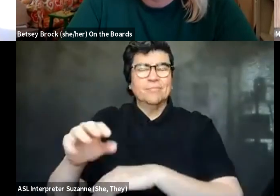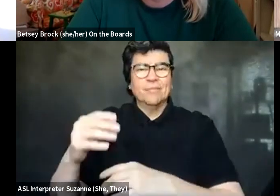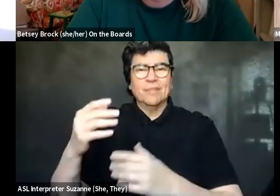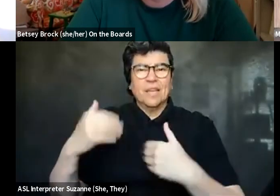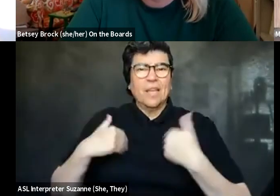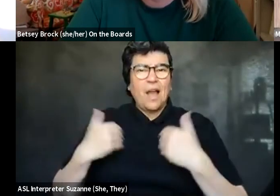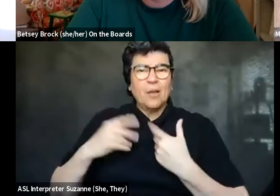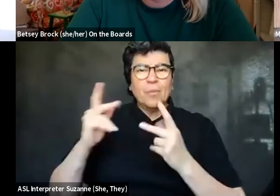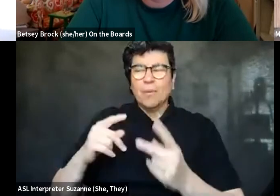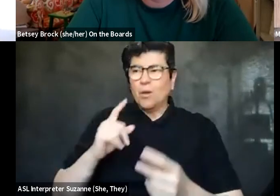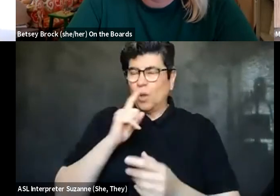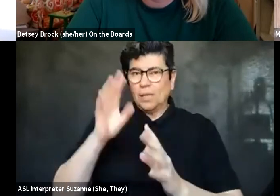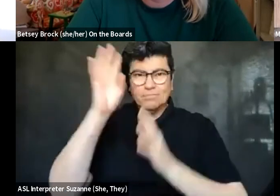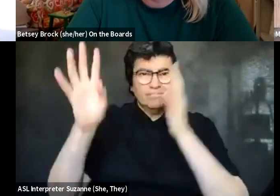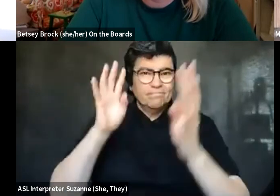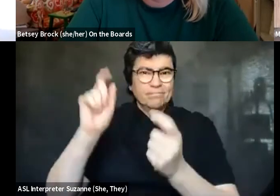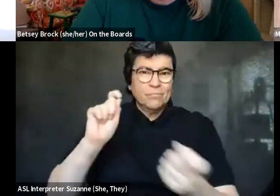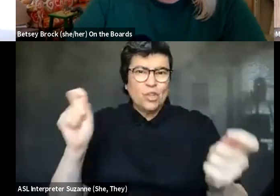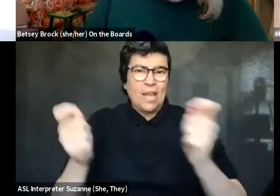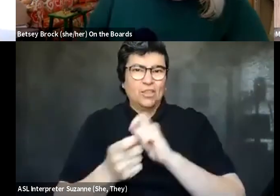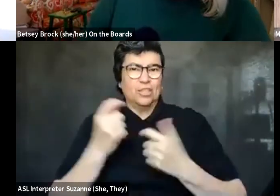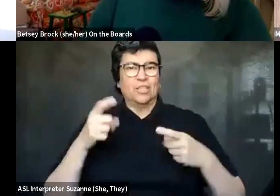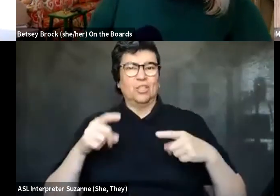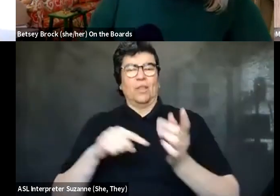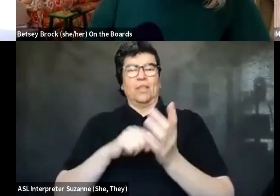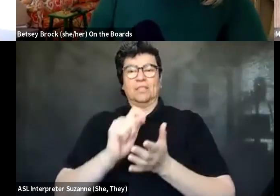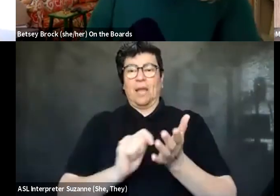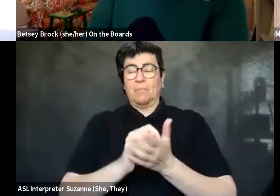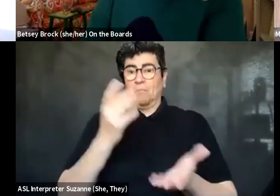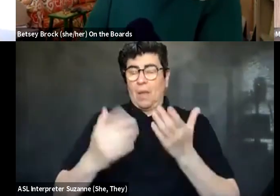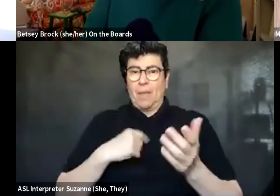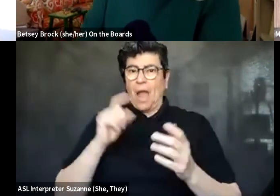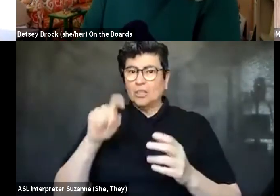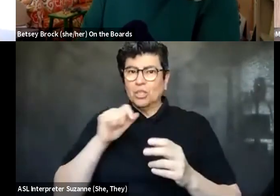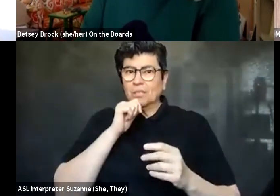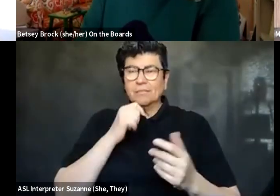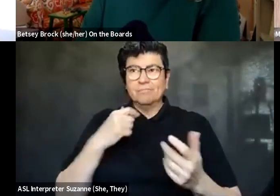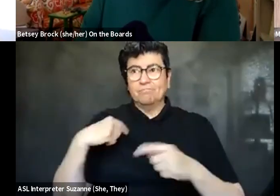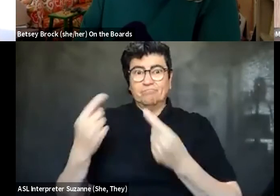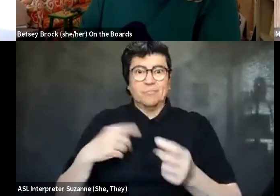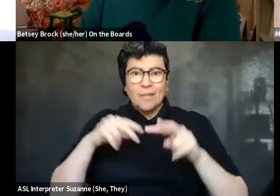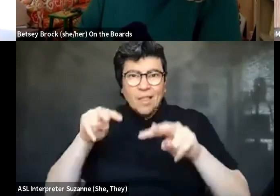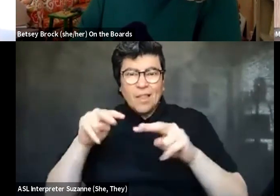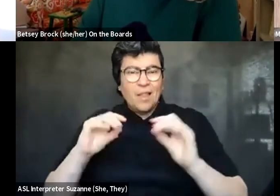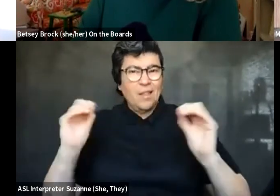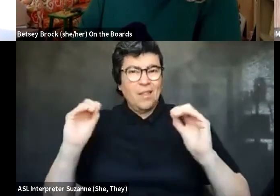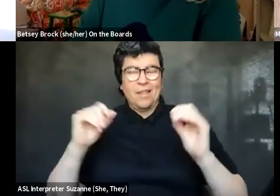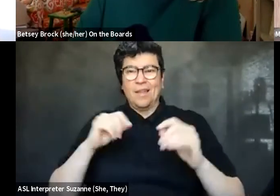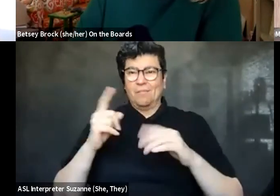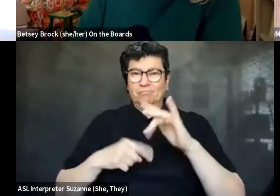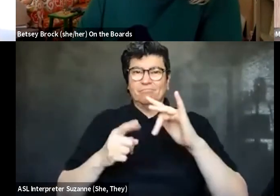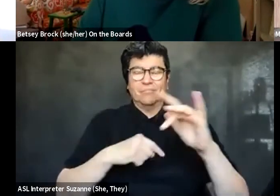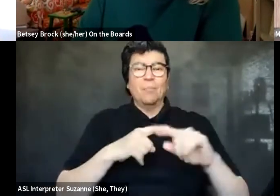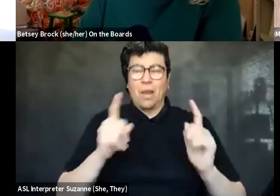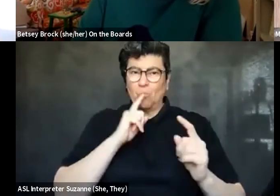innovating and changing during this time in ways that I probably haven't tracked as closely as I should, but as I was reading through, I was really